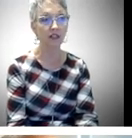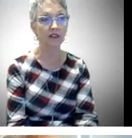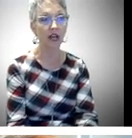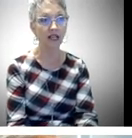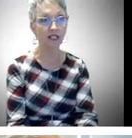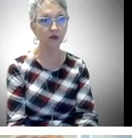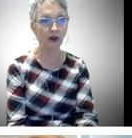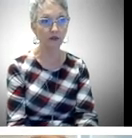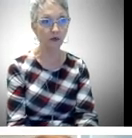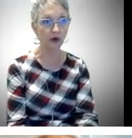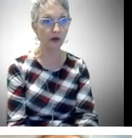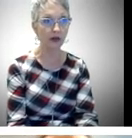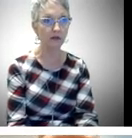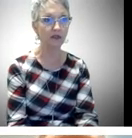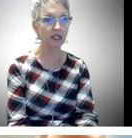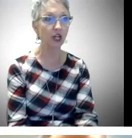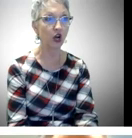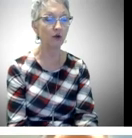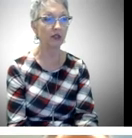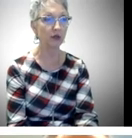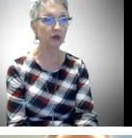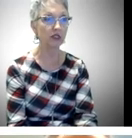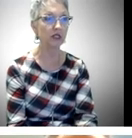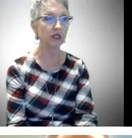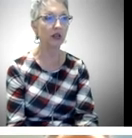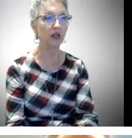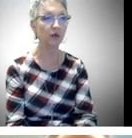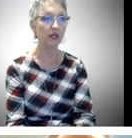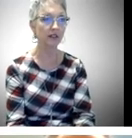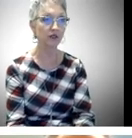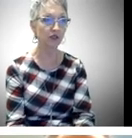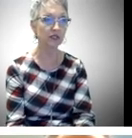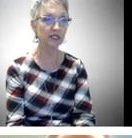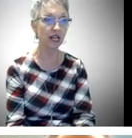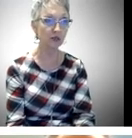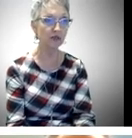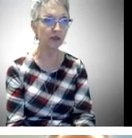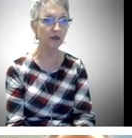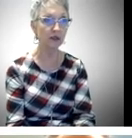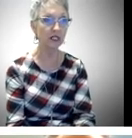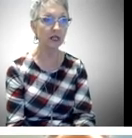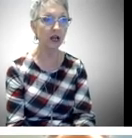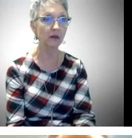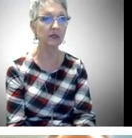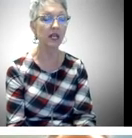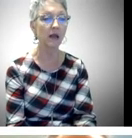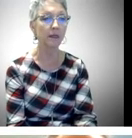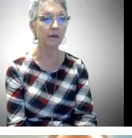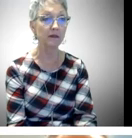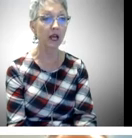and is on the IDD waiver program, living in a home in the community. Adult Protective Services has been involved many